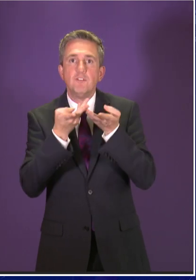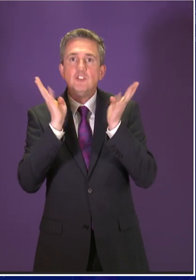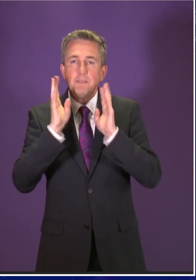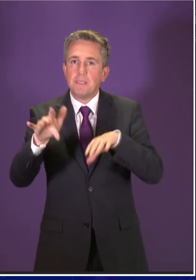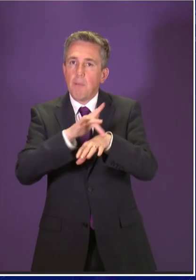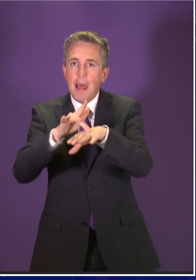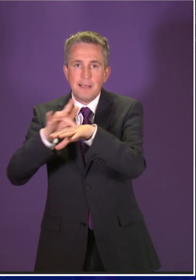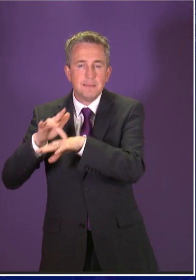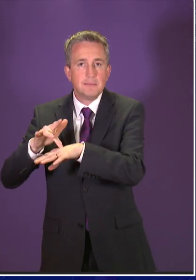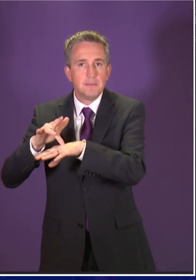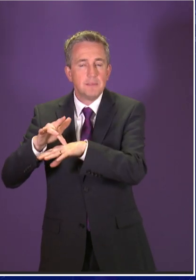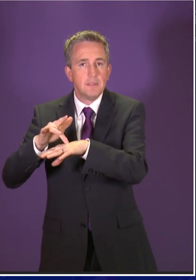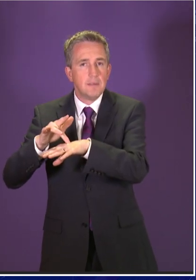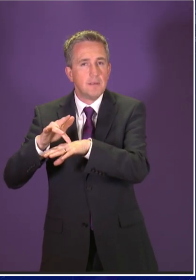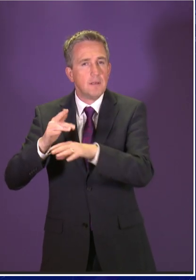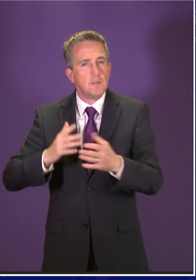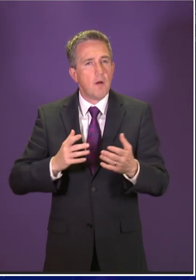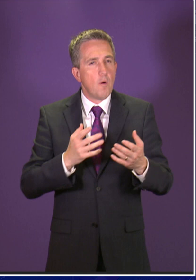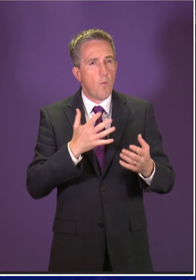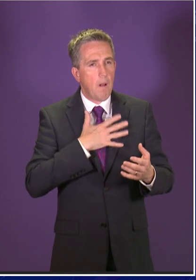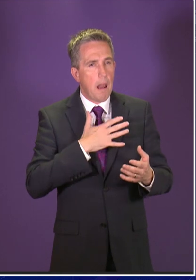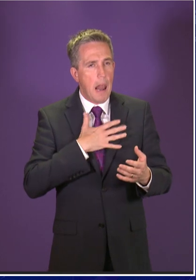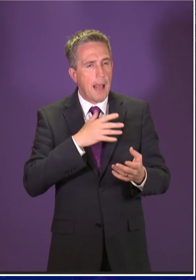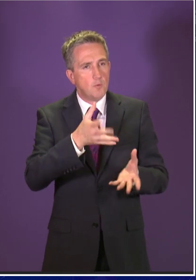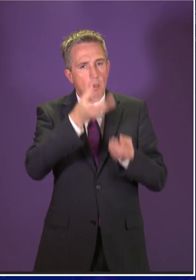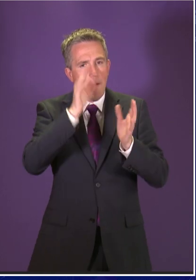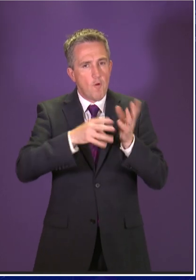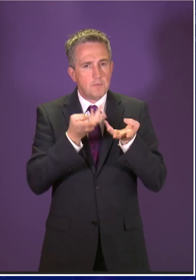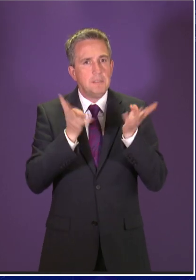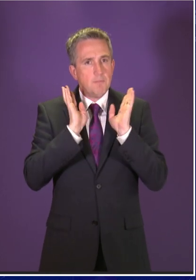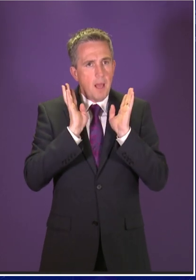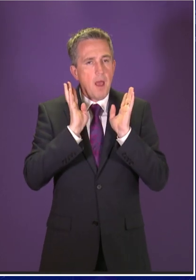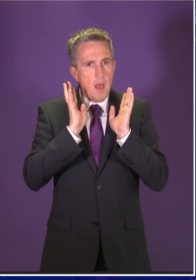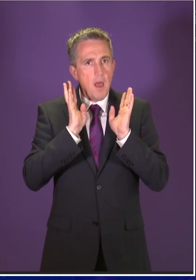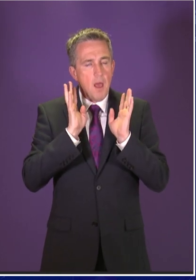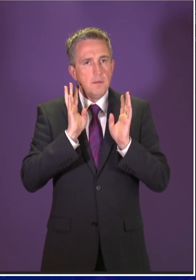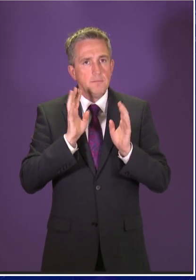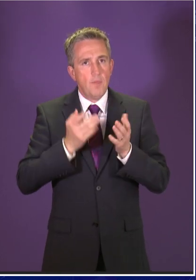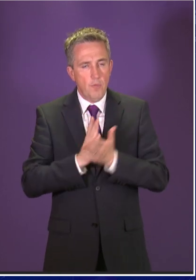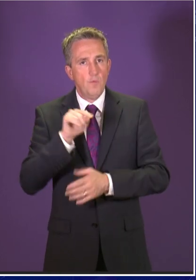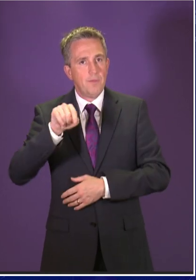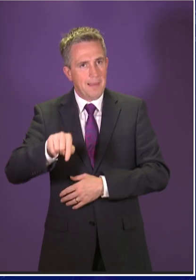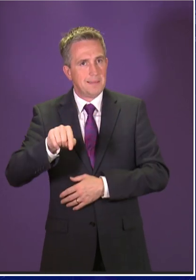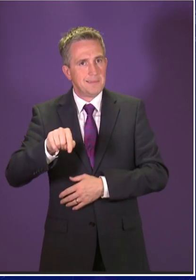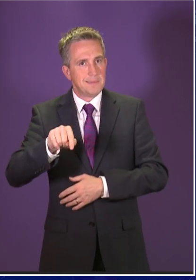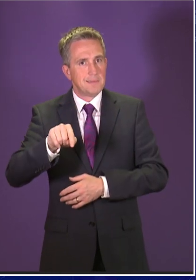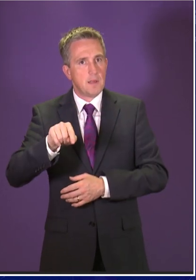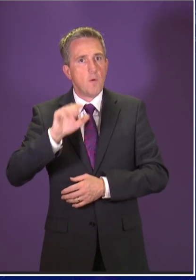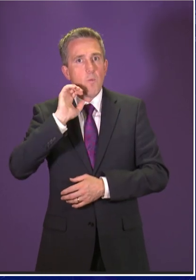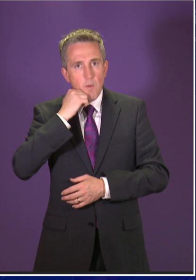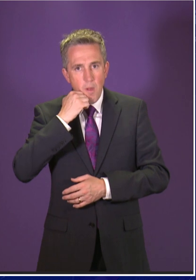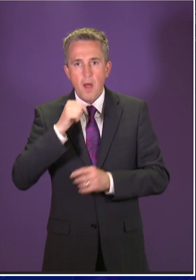In this way, we continue the tradition of Shakespeare. In this way, we will still be staging his